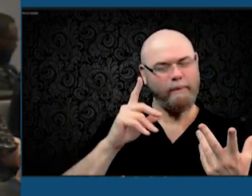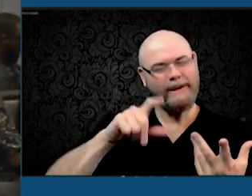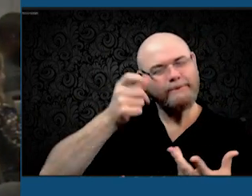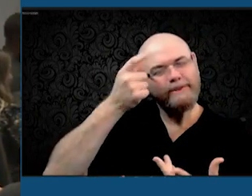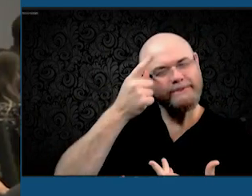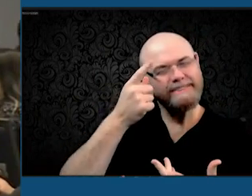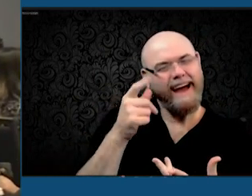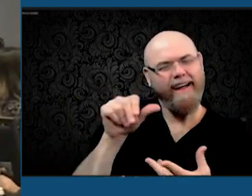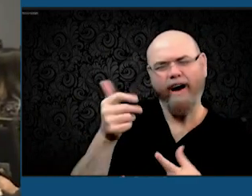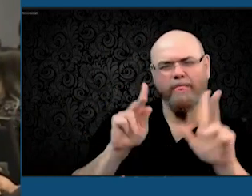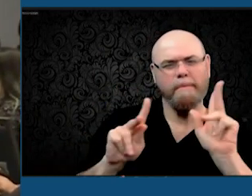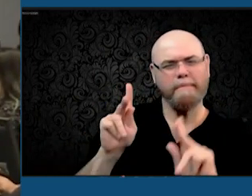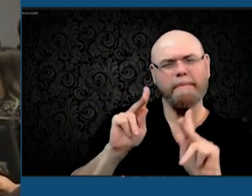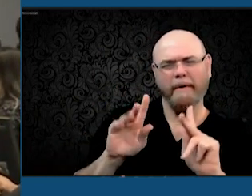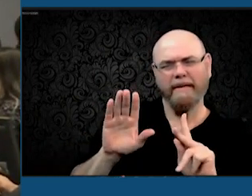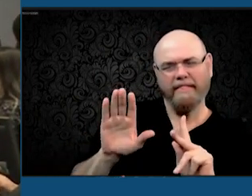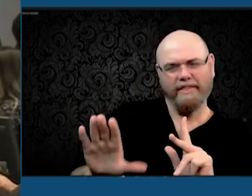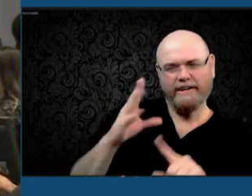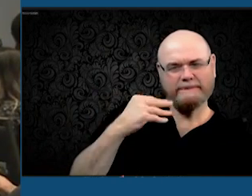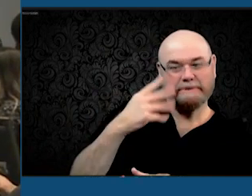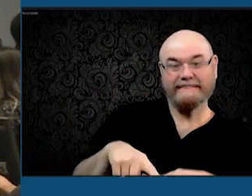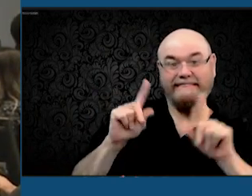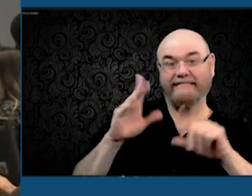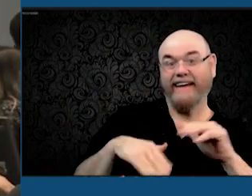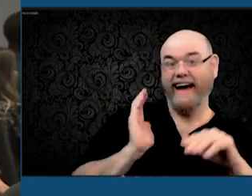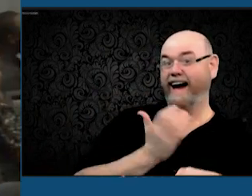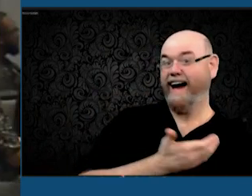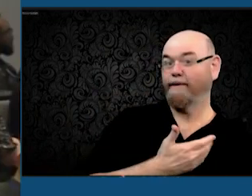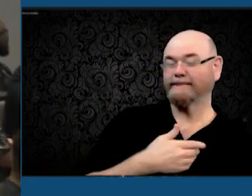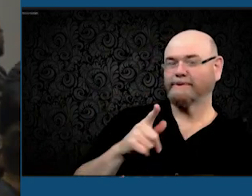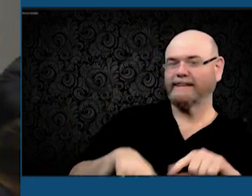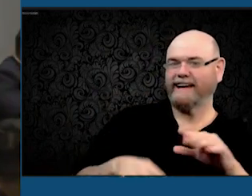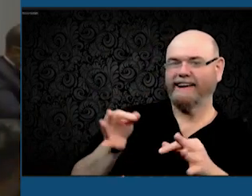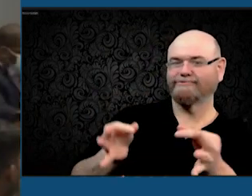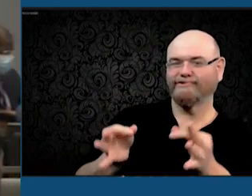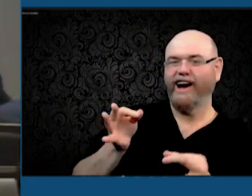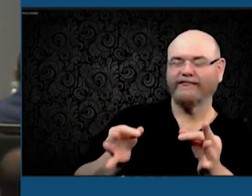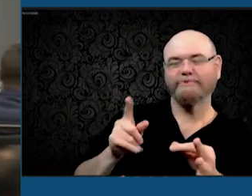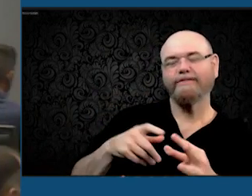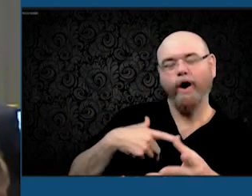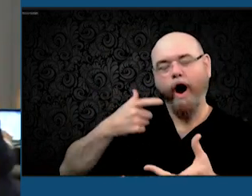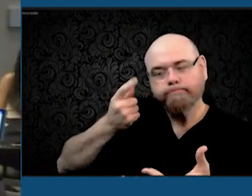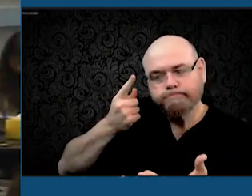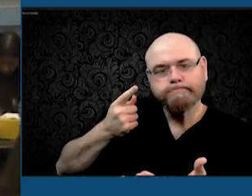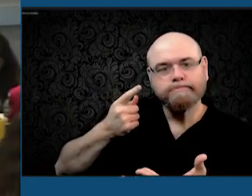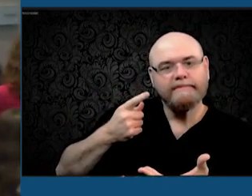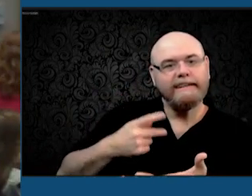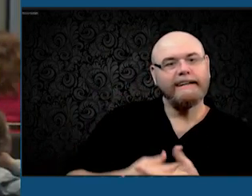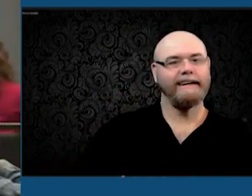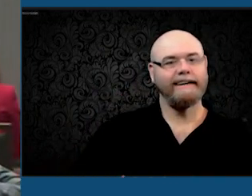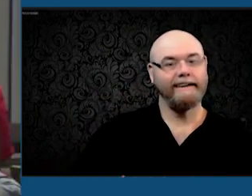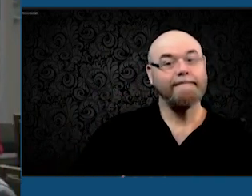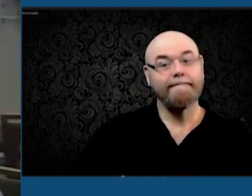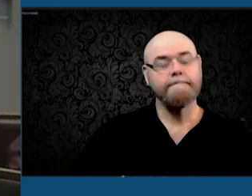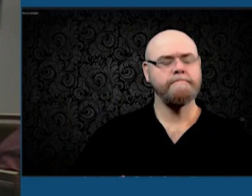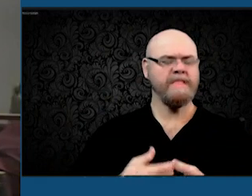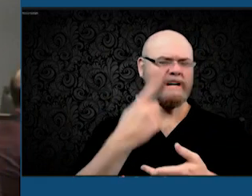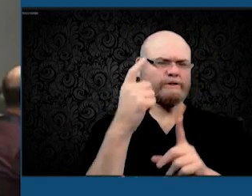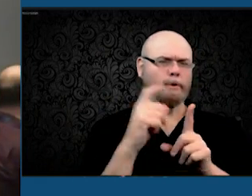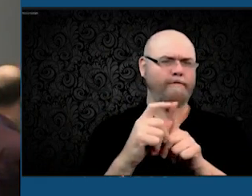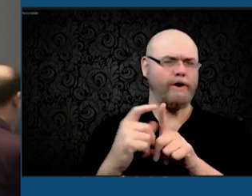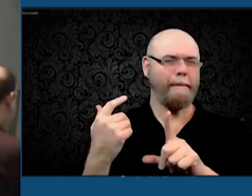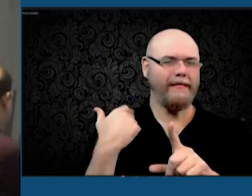judgmental towards it. The next skill is labeling emotions, having that vocabulary. I gave you one vocabulary test